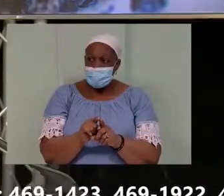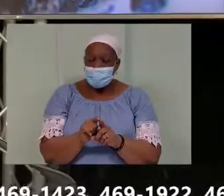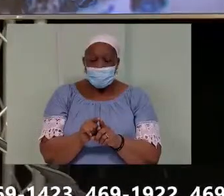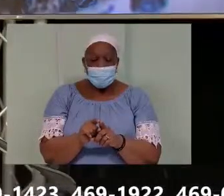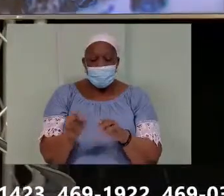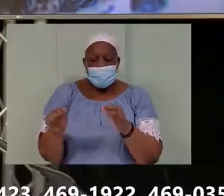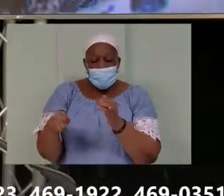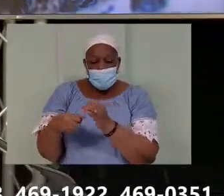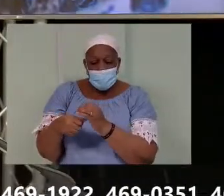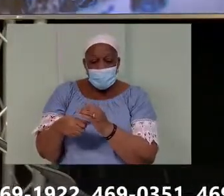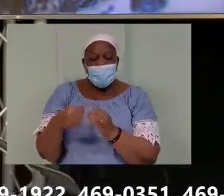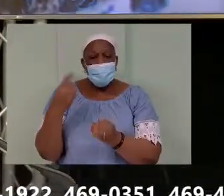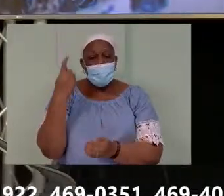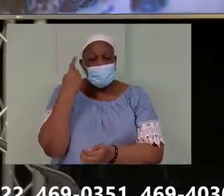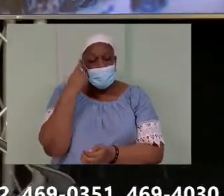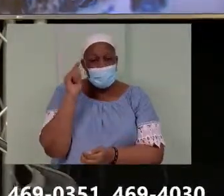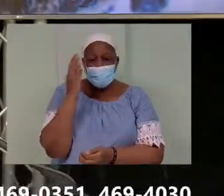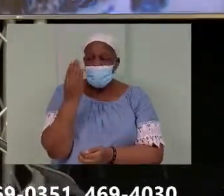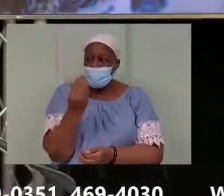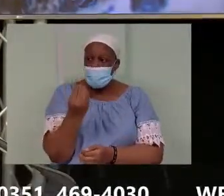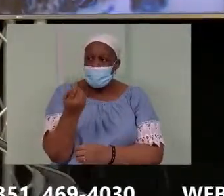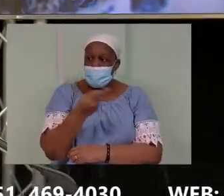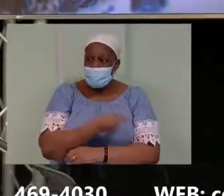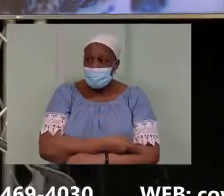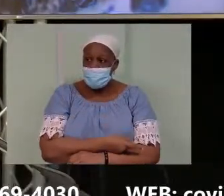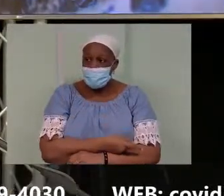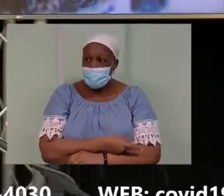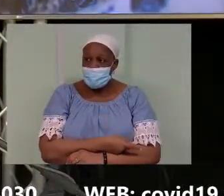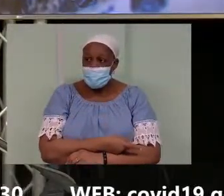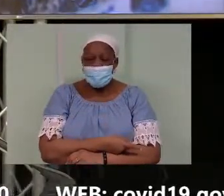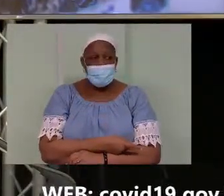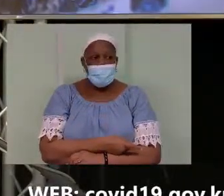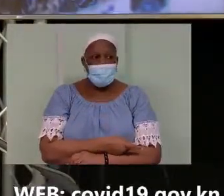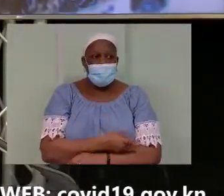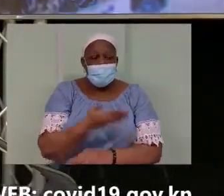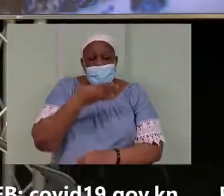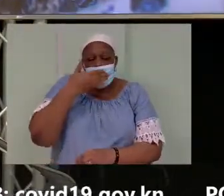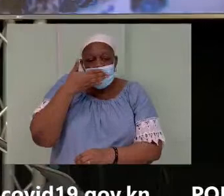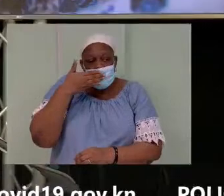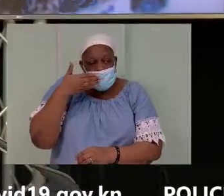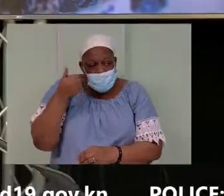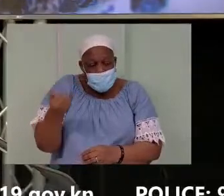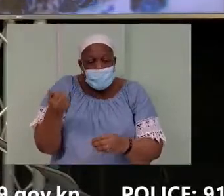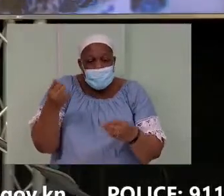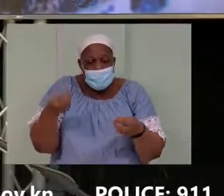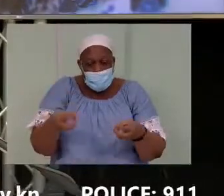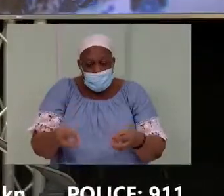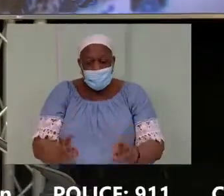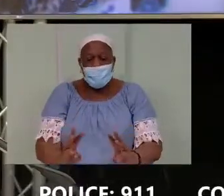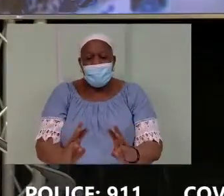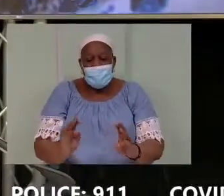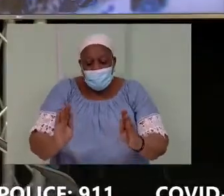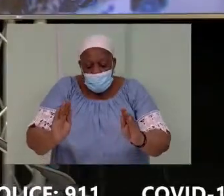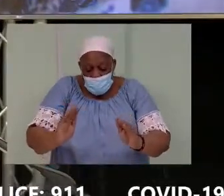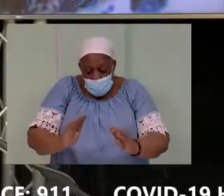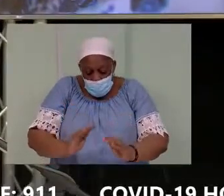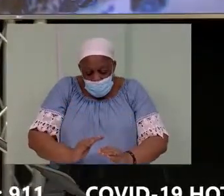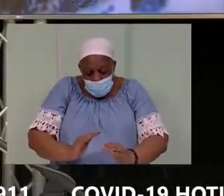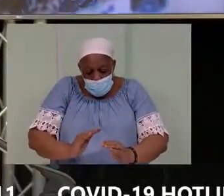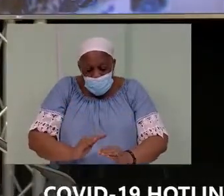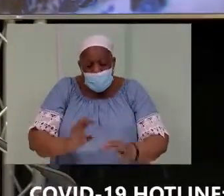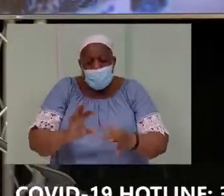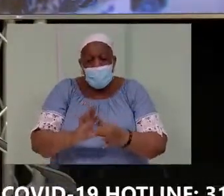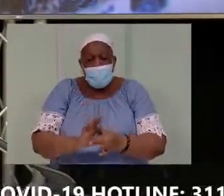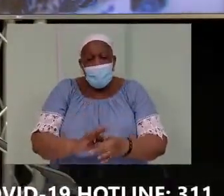being quarantined for 14 days is the ideal situation that reduces the risk of importation of